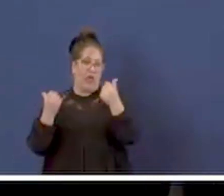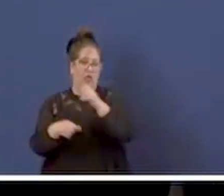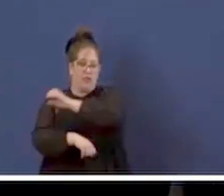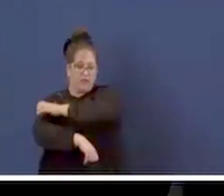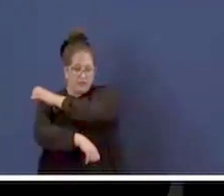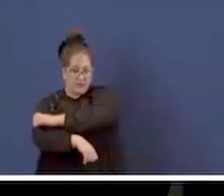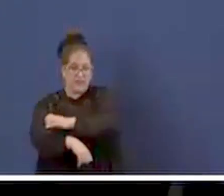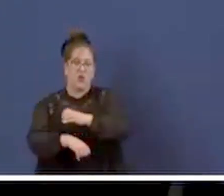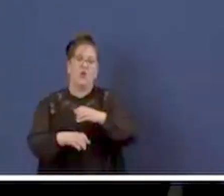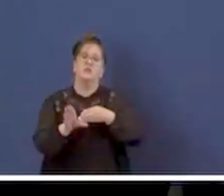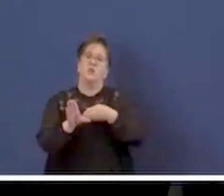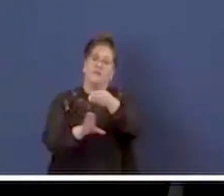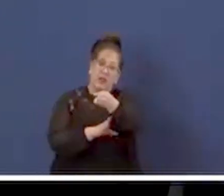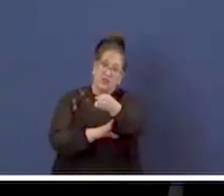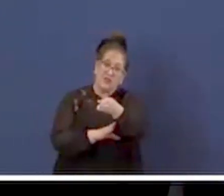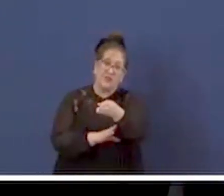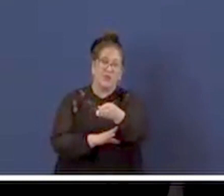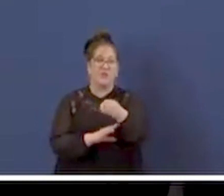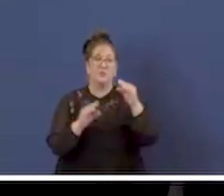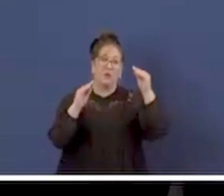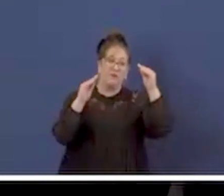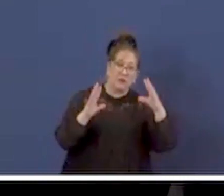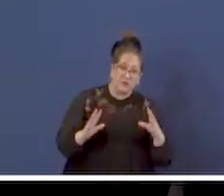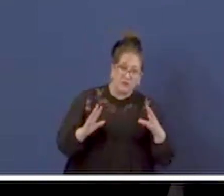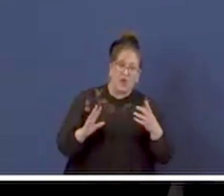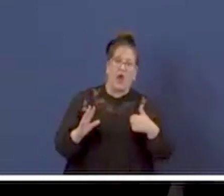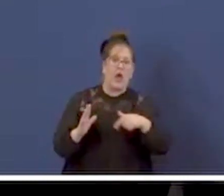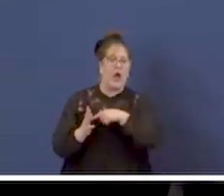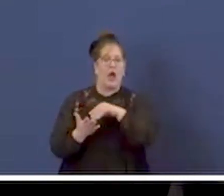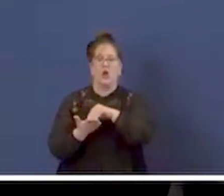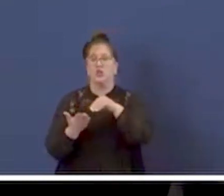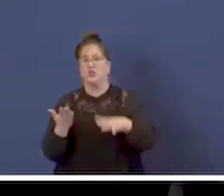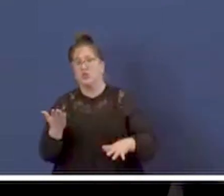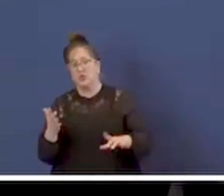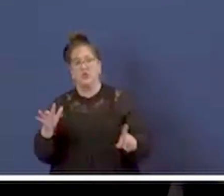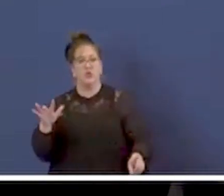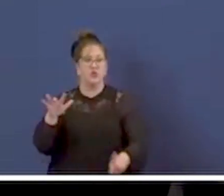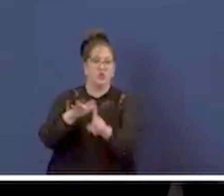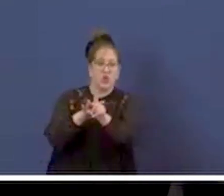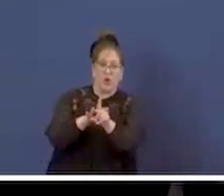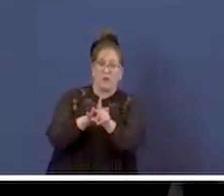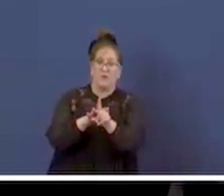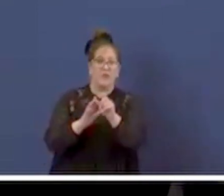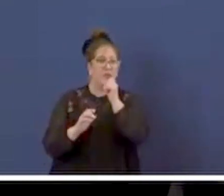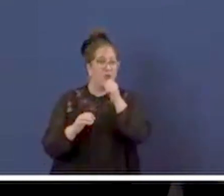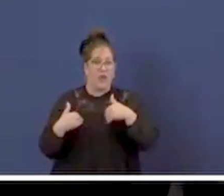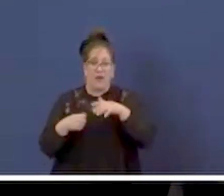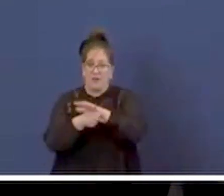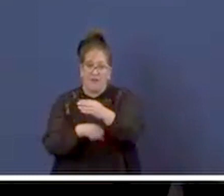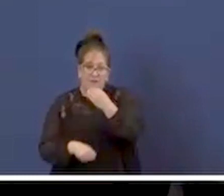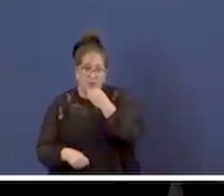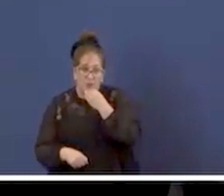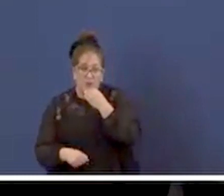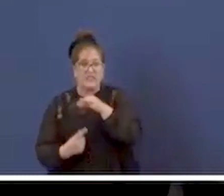as professionals or even sometimes as professors, our students come to us with food insecurity, especially